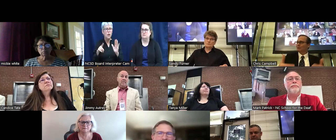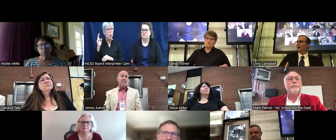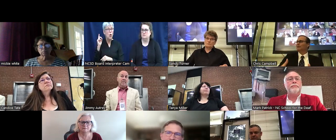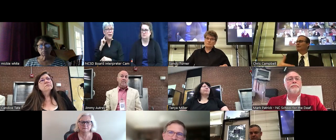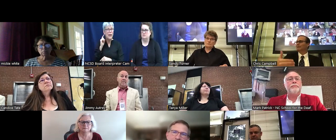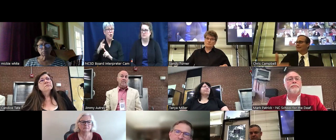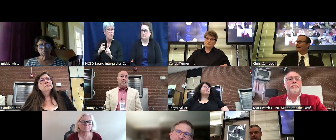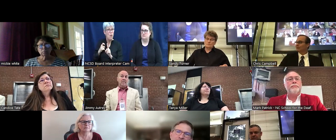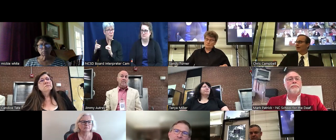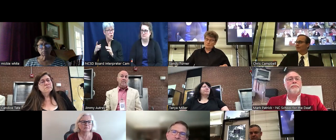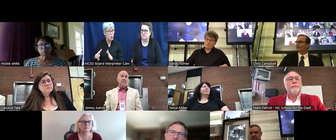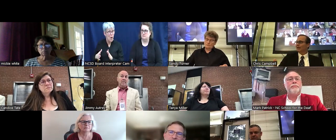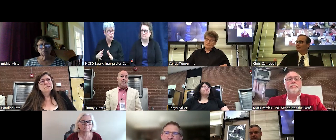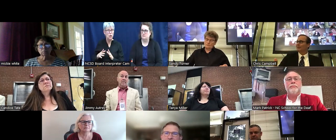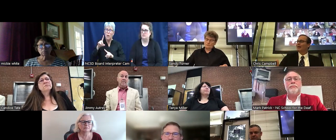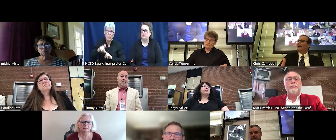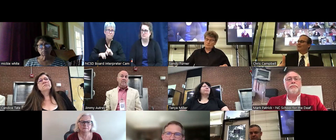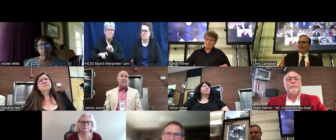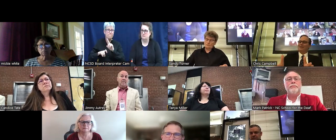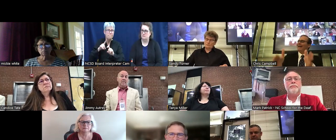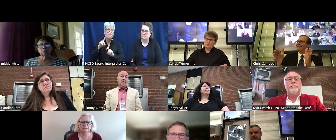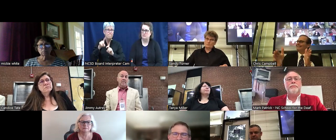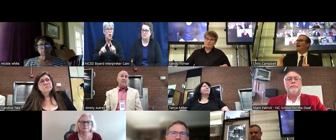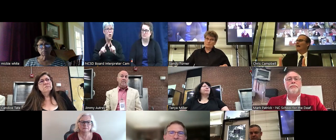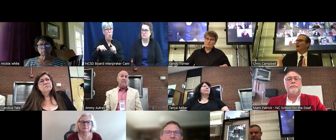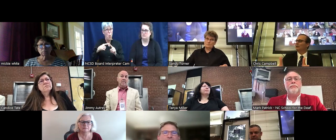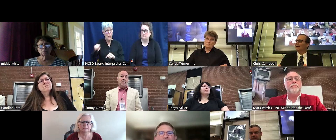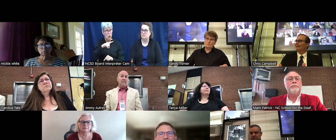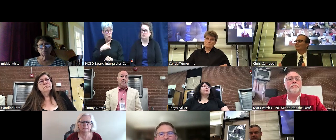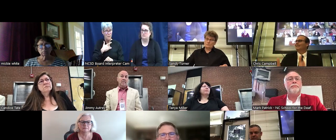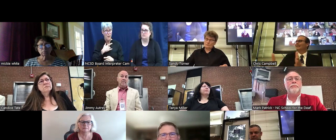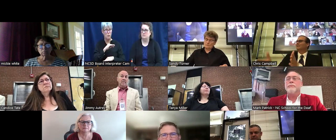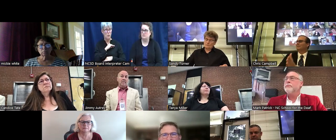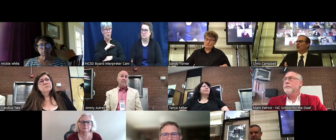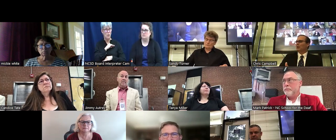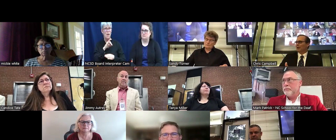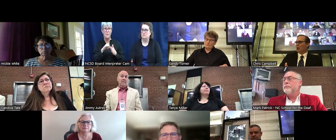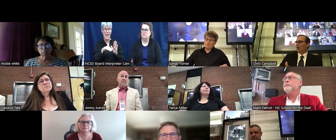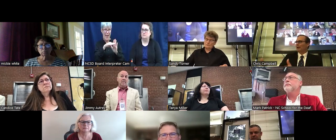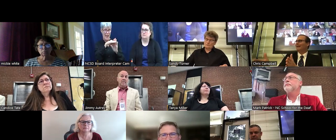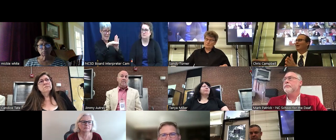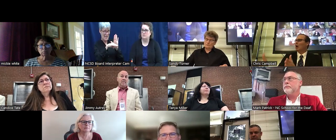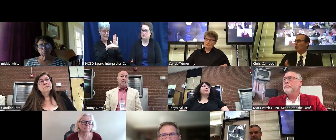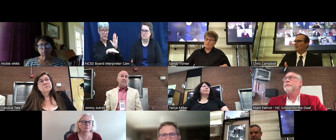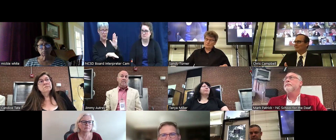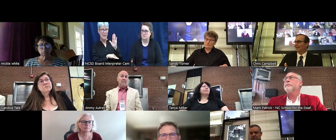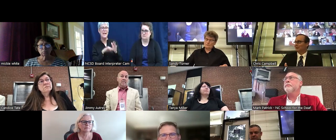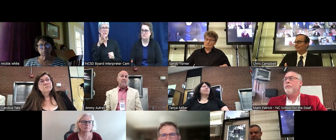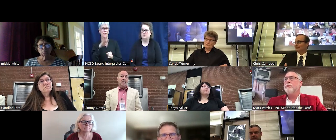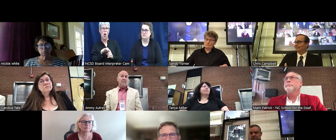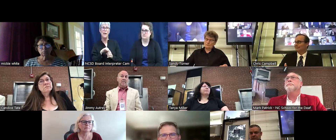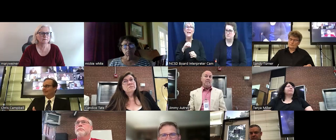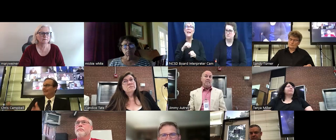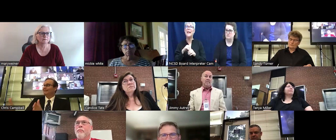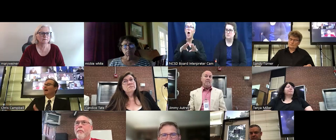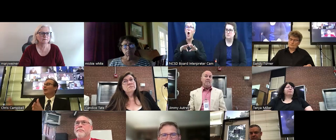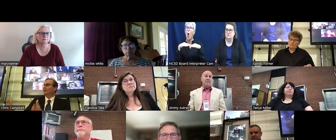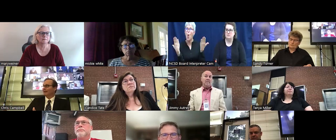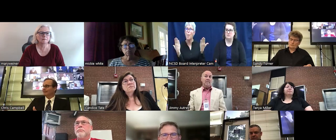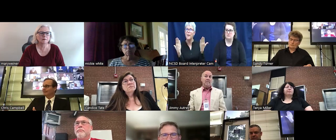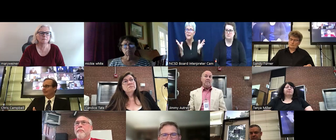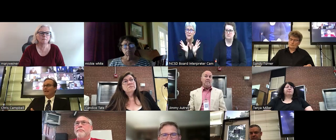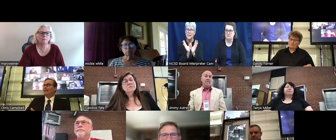ask questions, satisfy yourself. Then that entire list gets voted on in open session, the